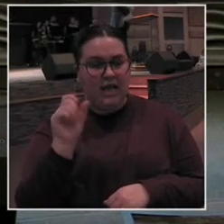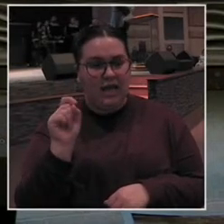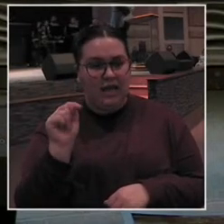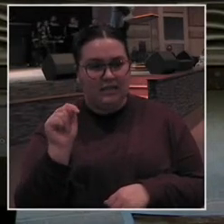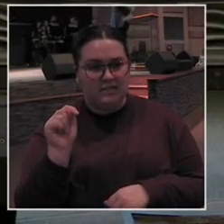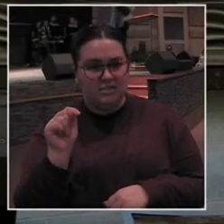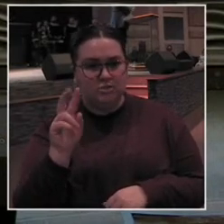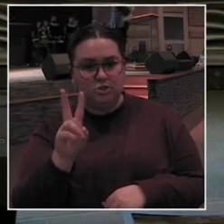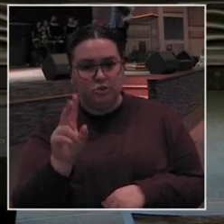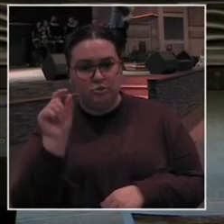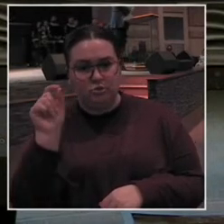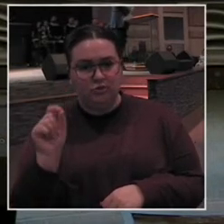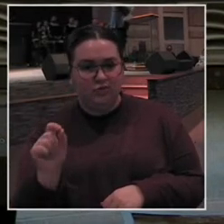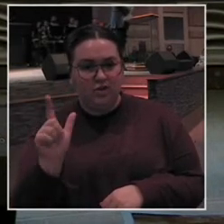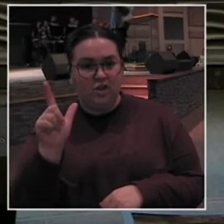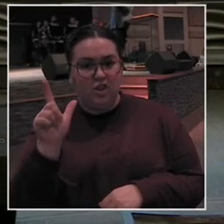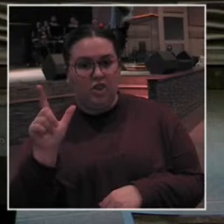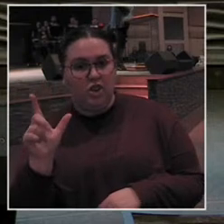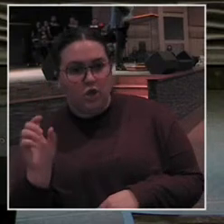Acts 2, verse 3,